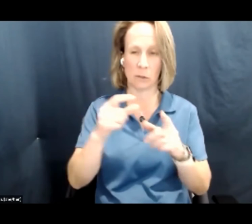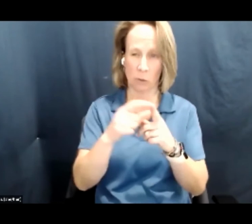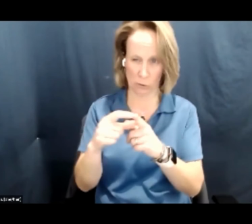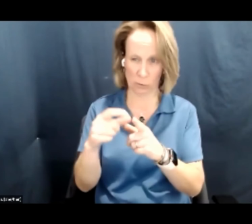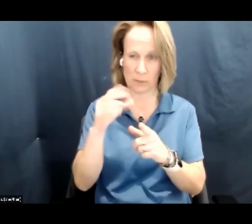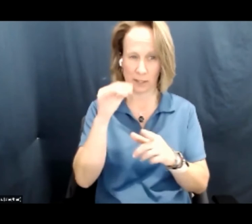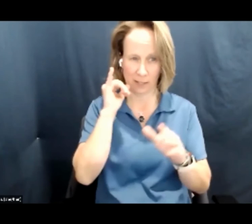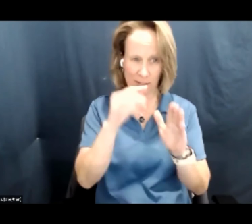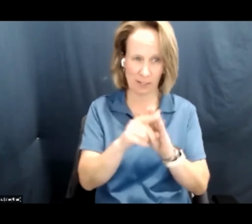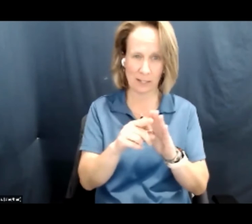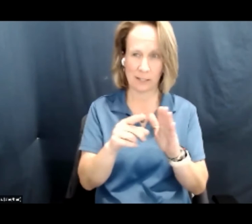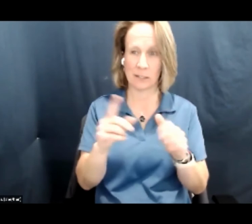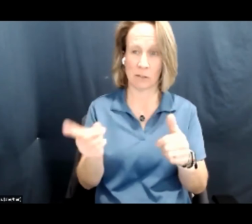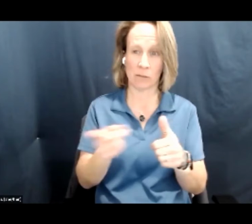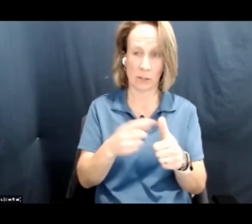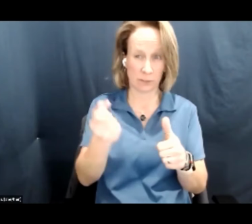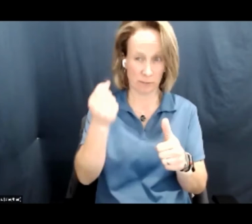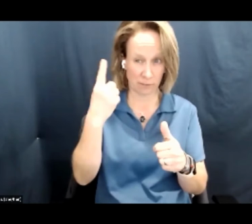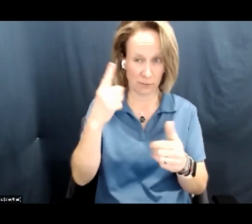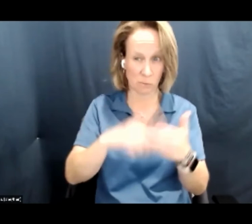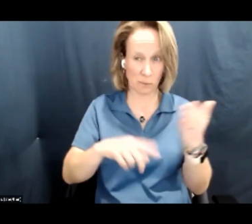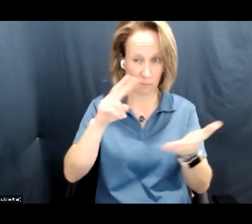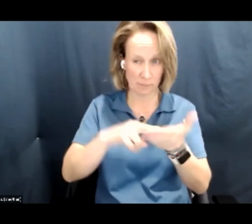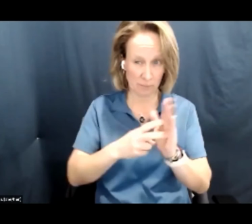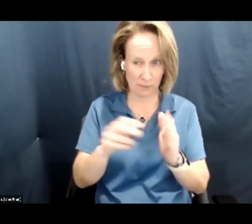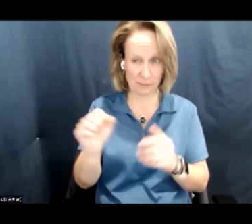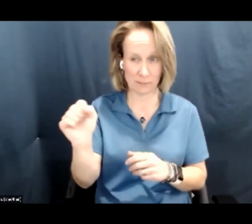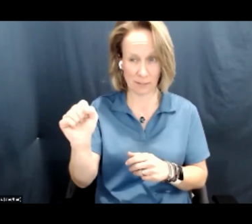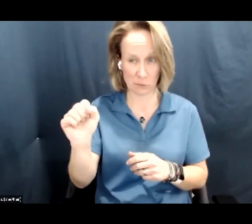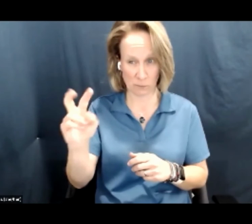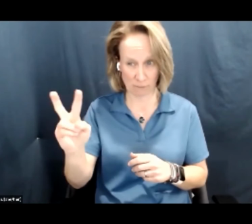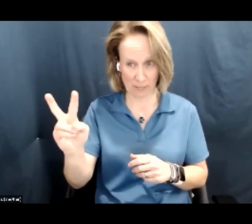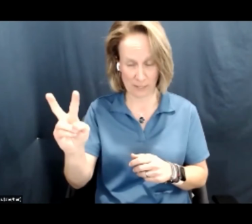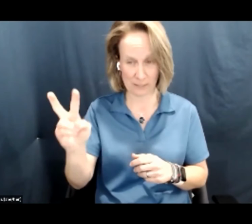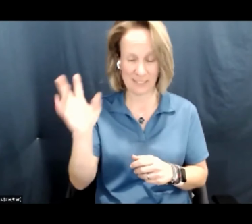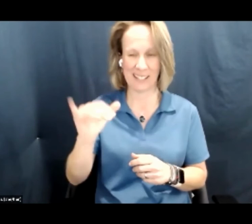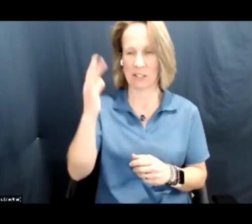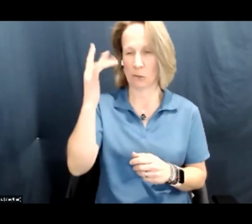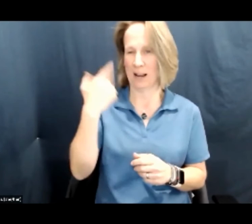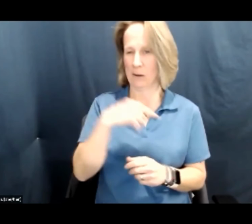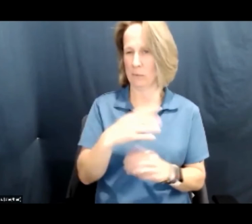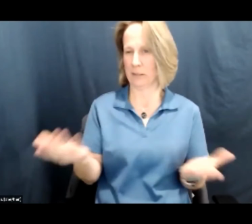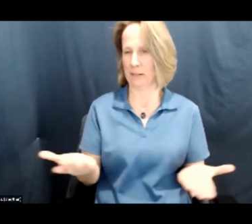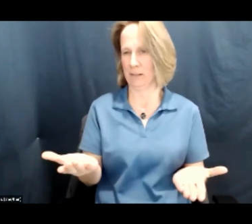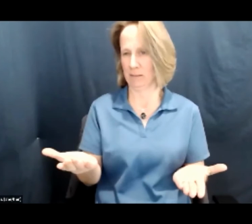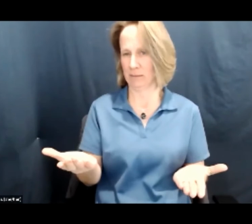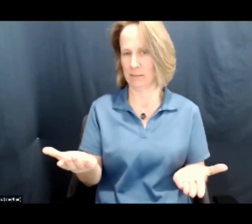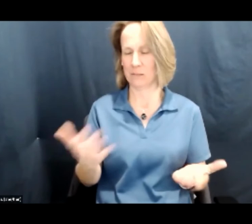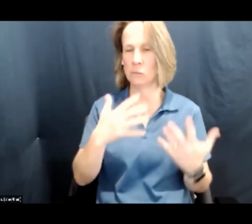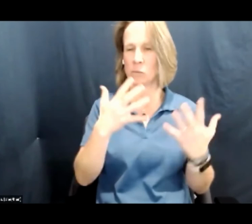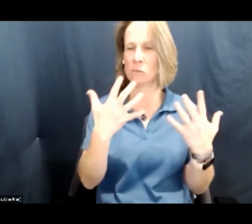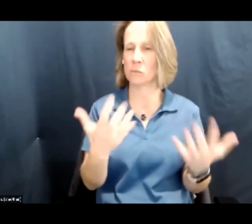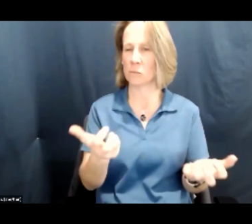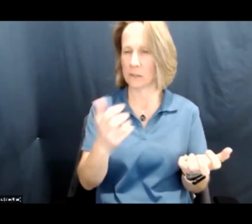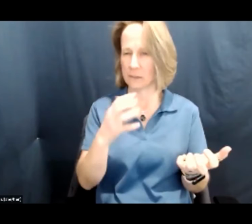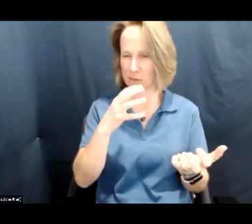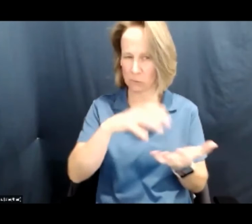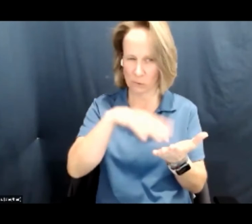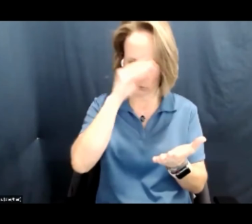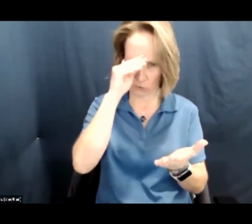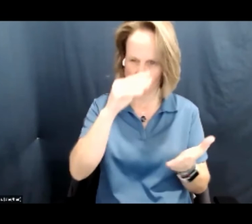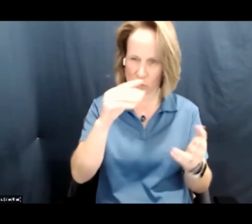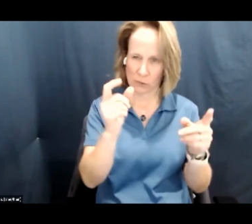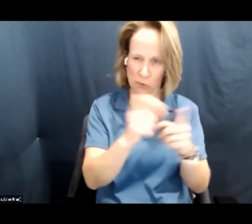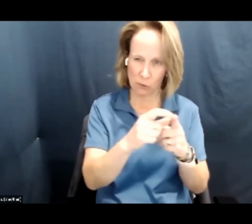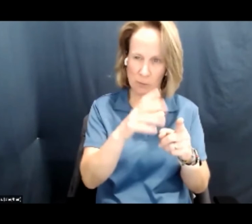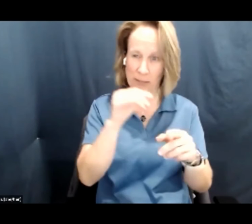topic of sexual violence today, because that's why we're here. We want to learn all of these terms and identity words so